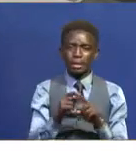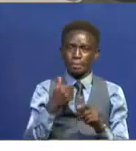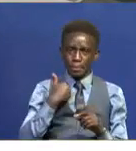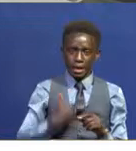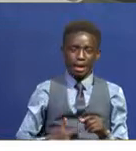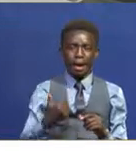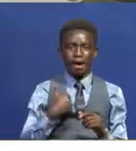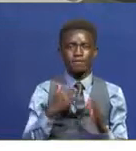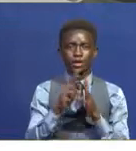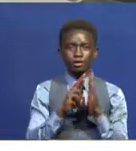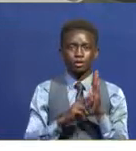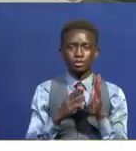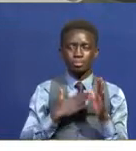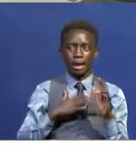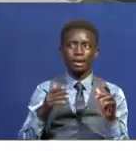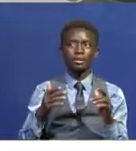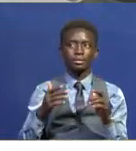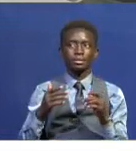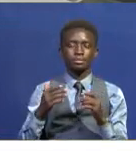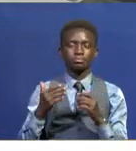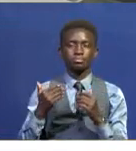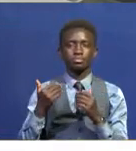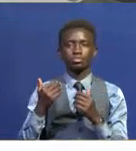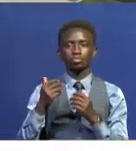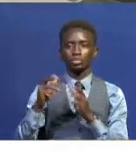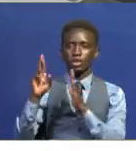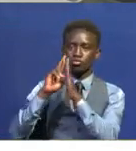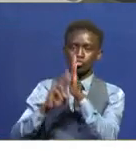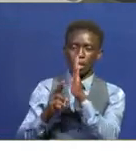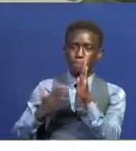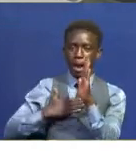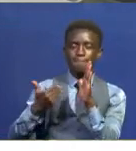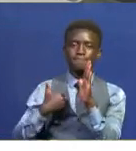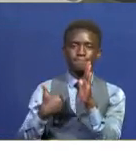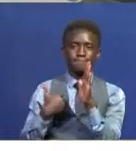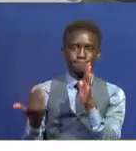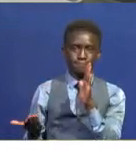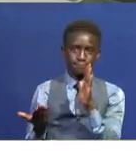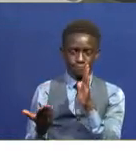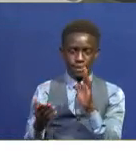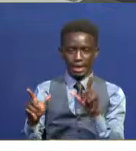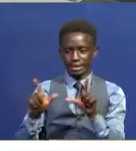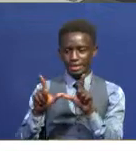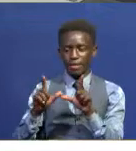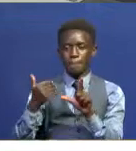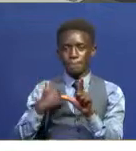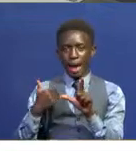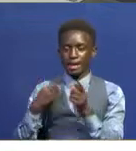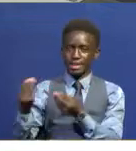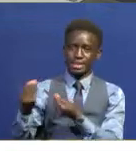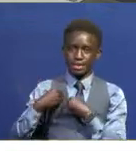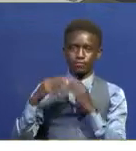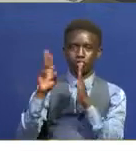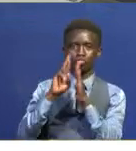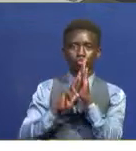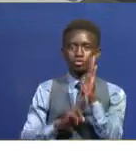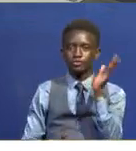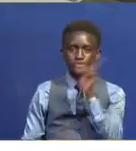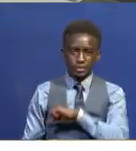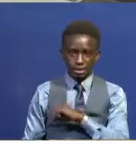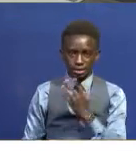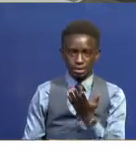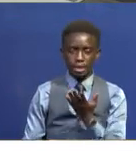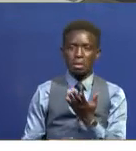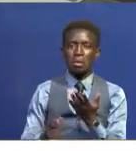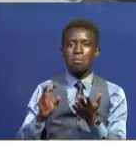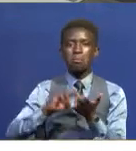regulated in my own personal capacity through certain certifications, and it is my duty to do